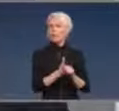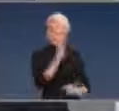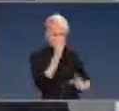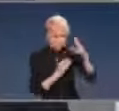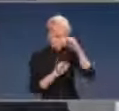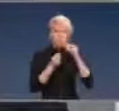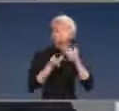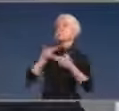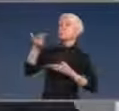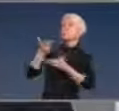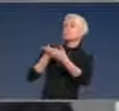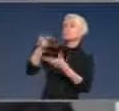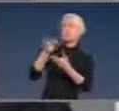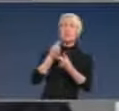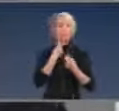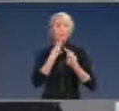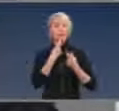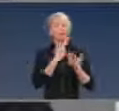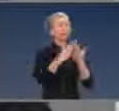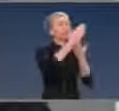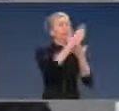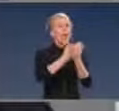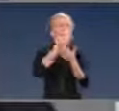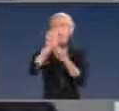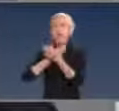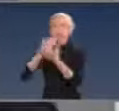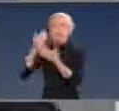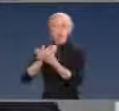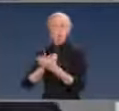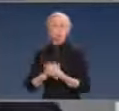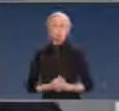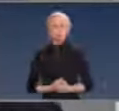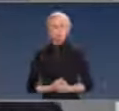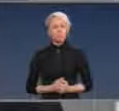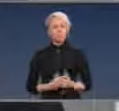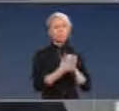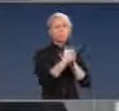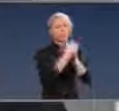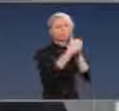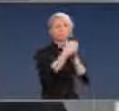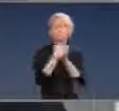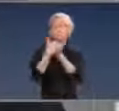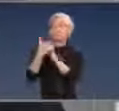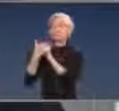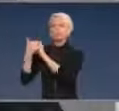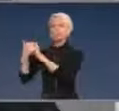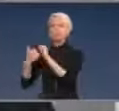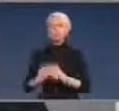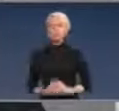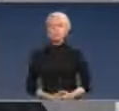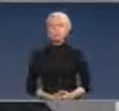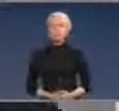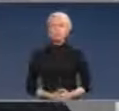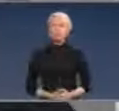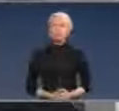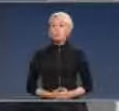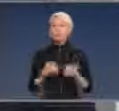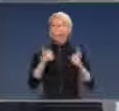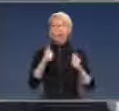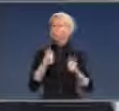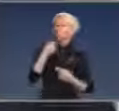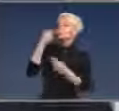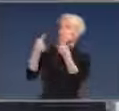the swapping of information, the collegiate approach that has been taken from everything to how's the best way to run a testing regime and